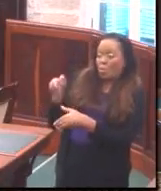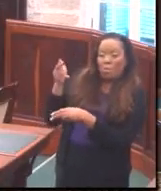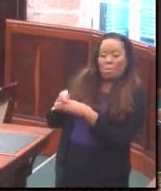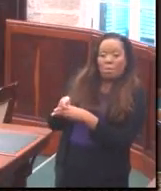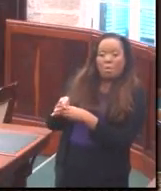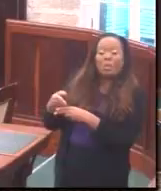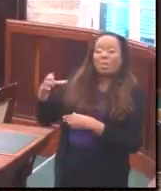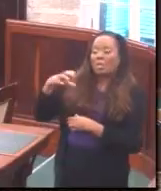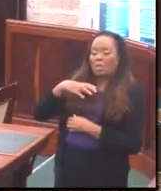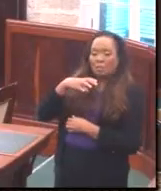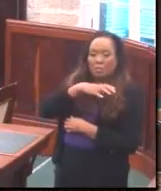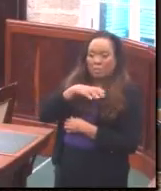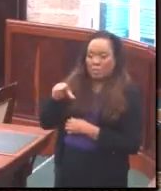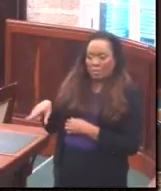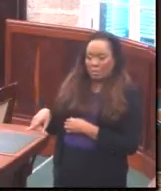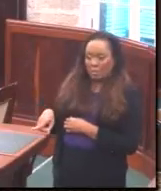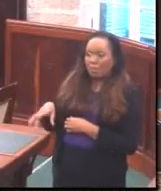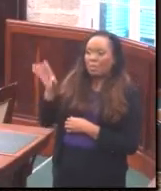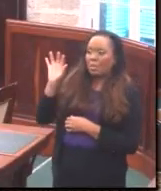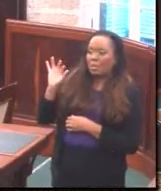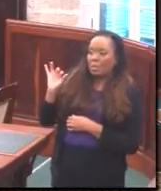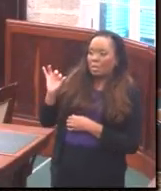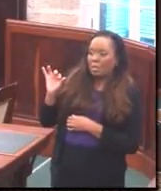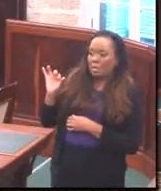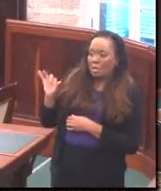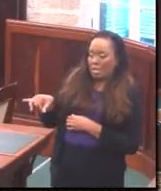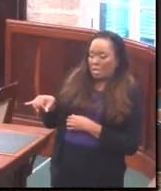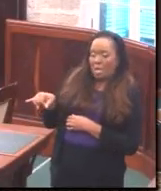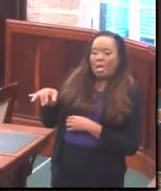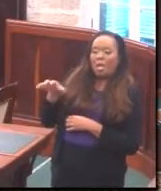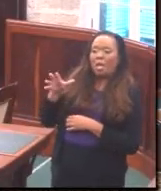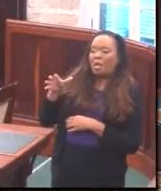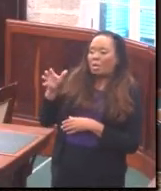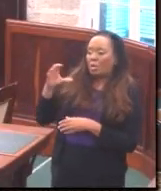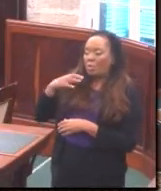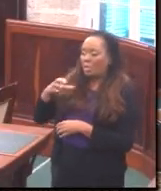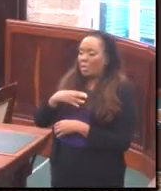which must now be regarded as competing with a court. We call that